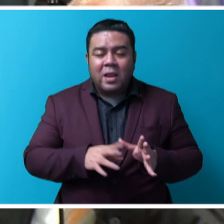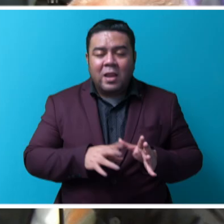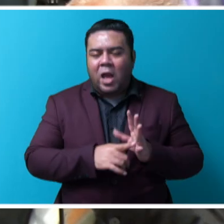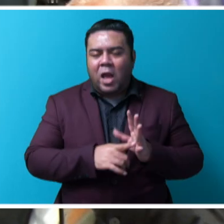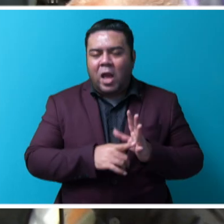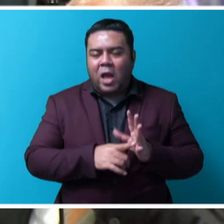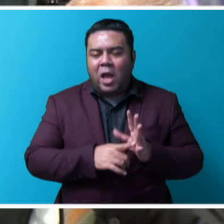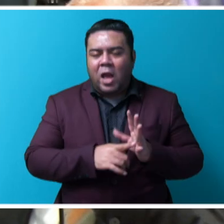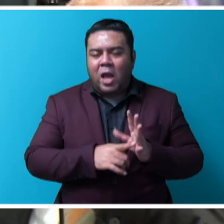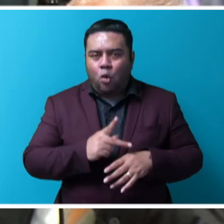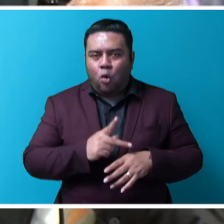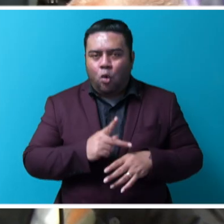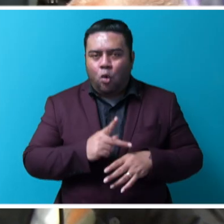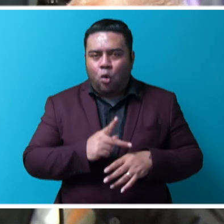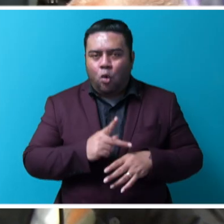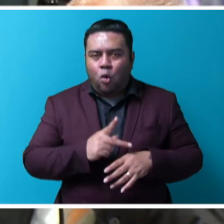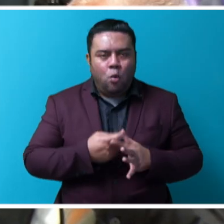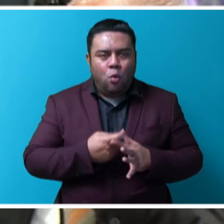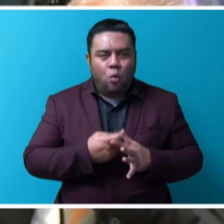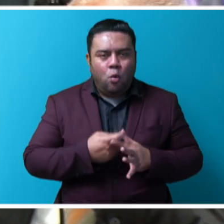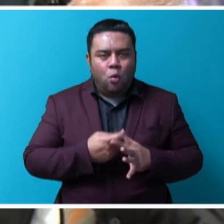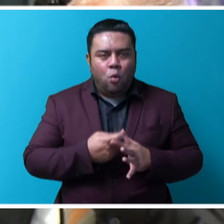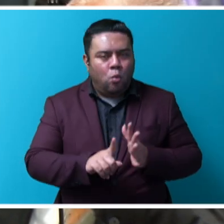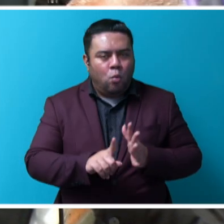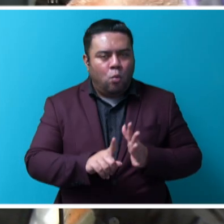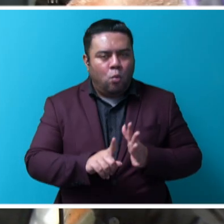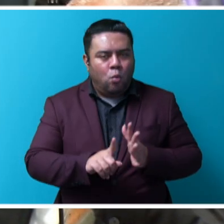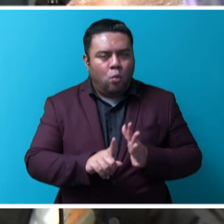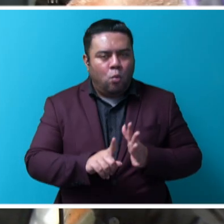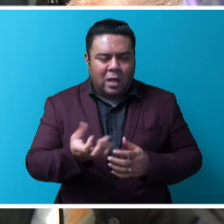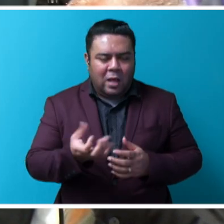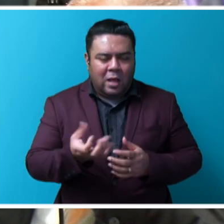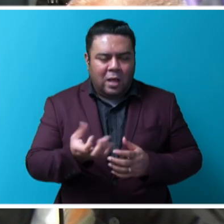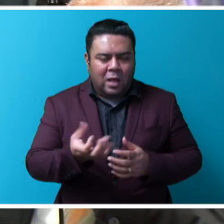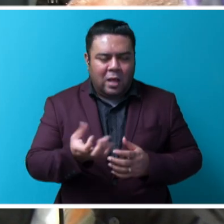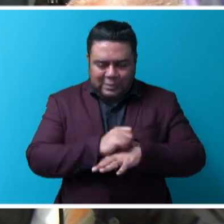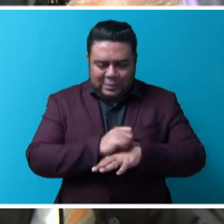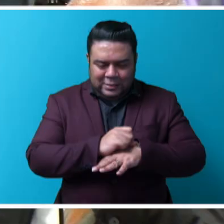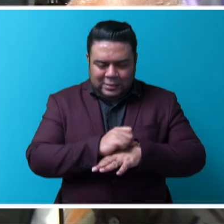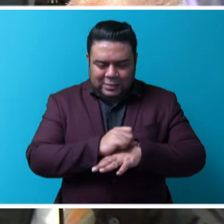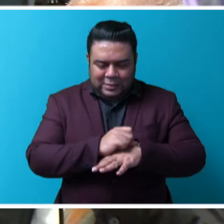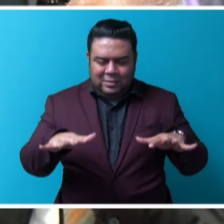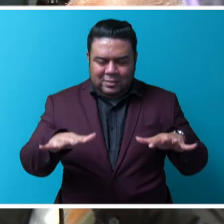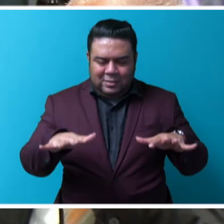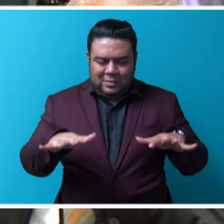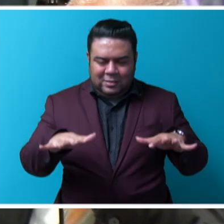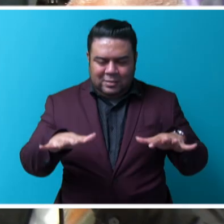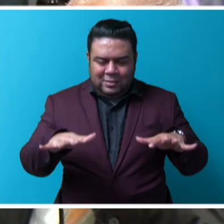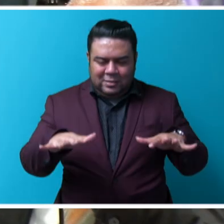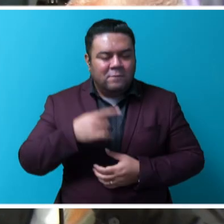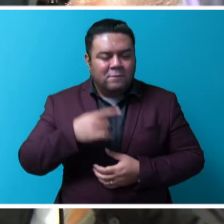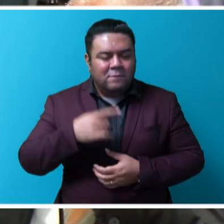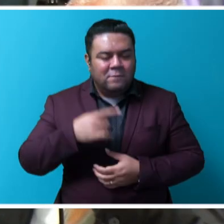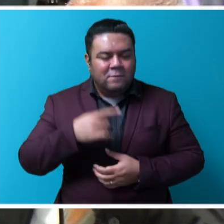successfully implemented 94% of its allocated budget, a clear reflection of our discipline, delivery, and alignment with the